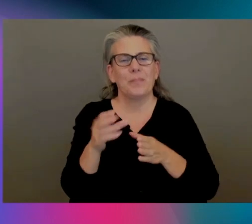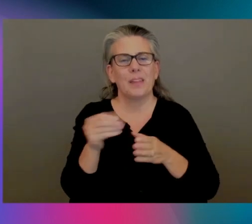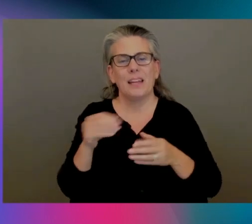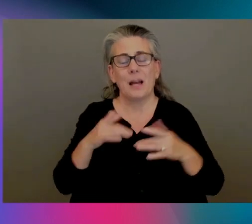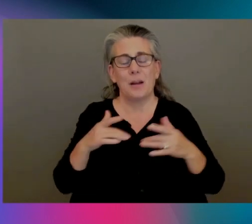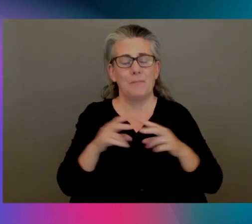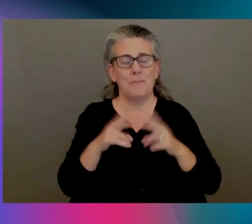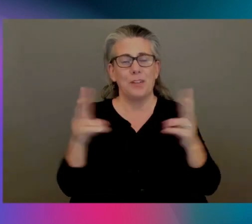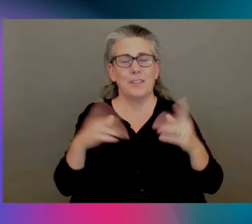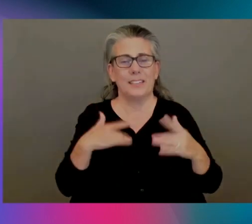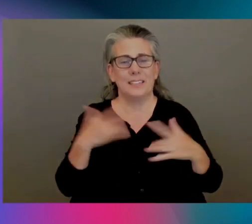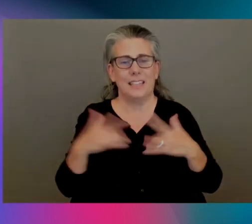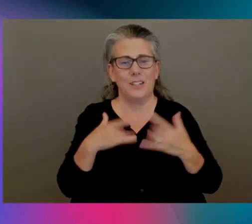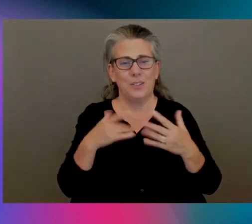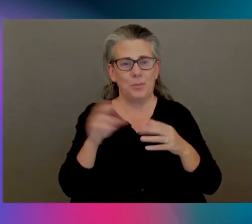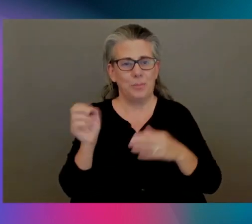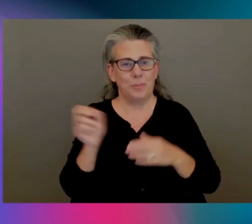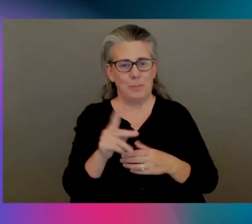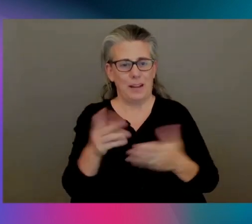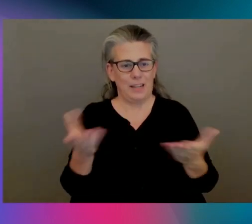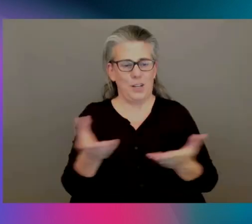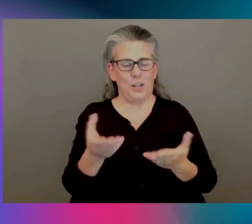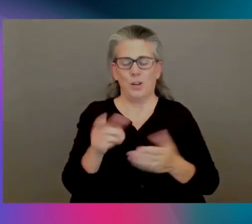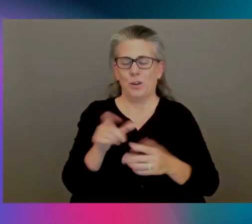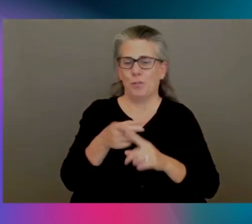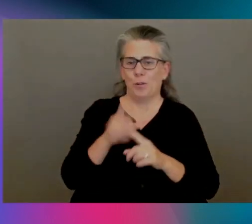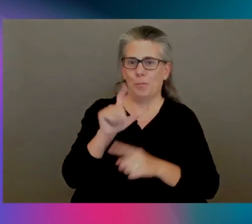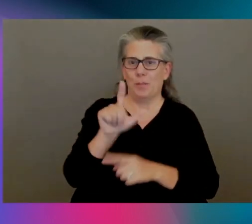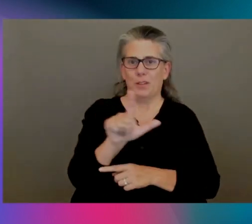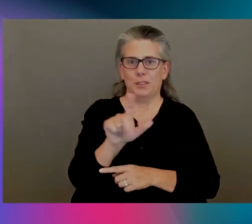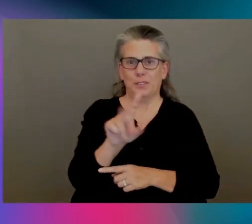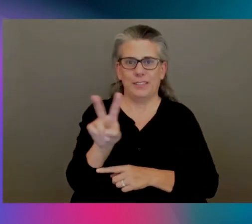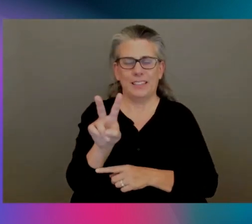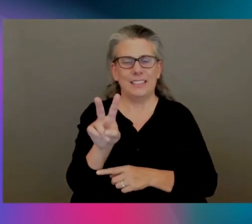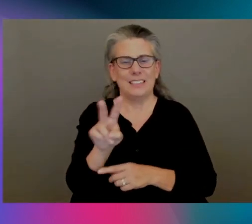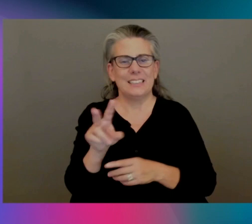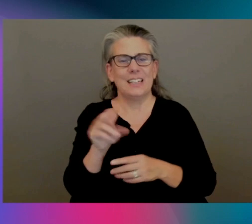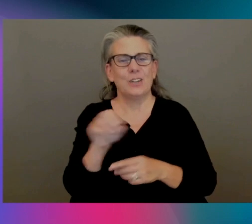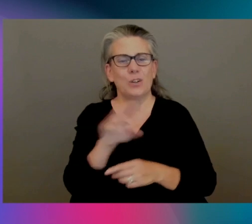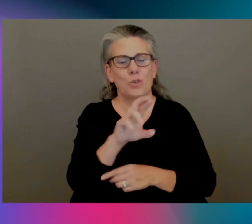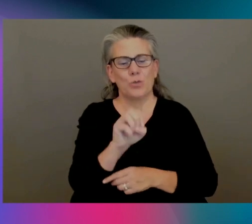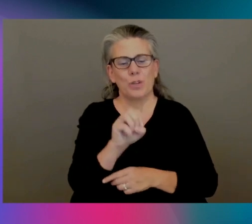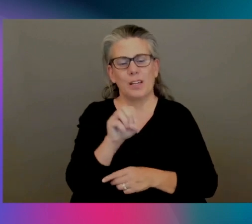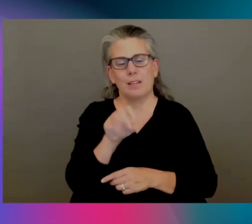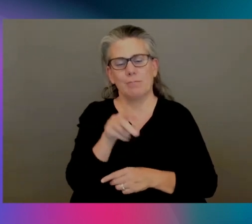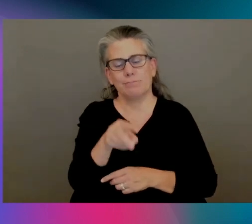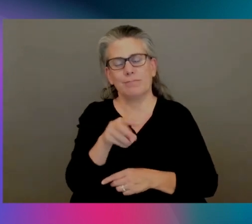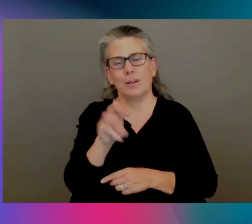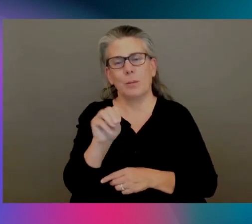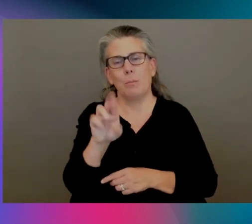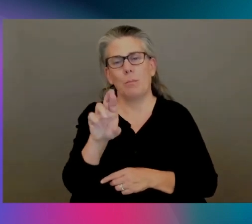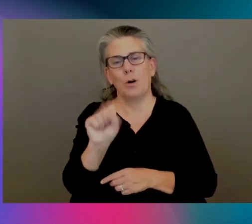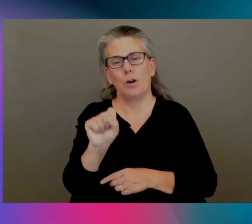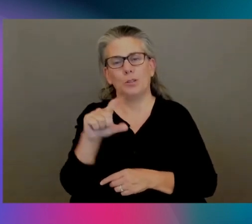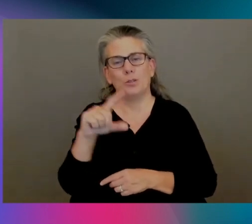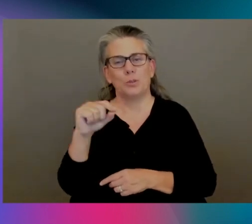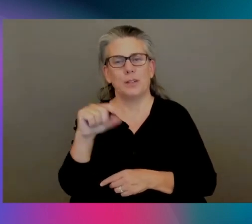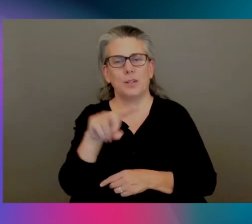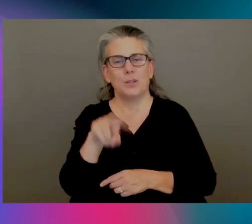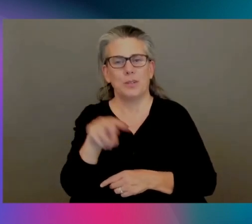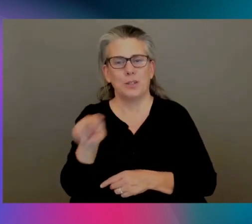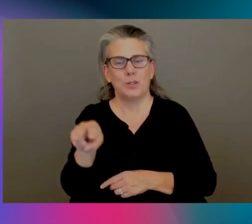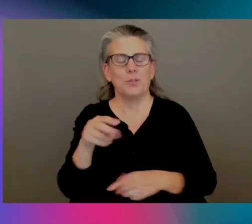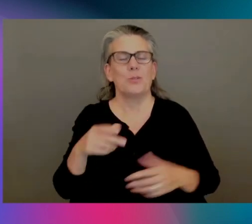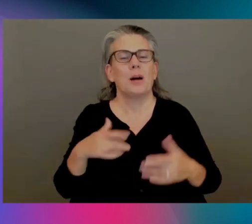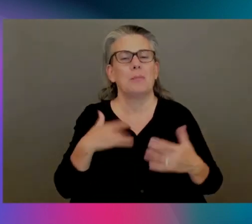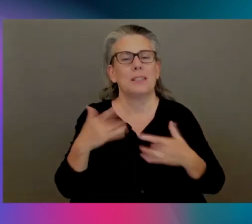back here from Las Vegas, and we are at REMAS 2022. And I'm super excited for this particular session because this is